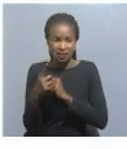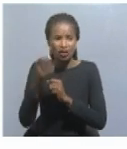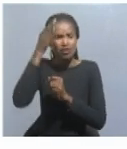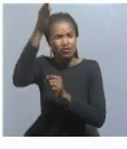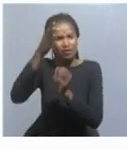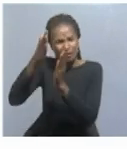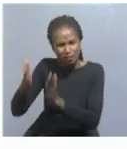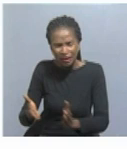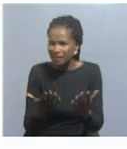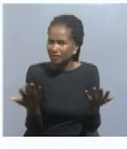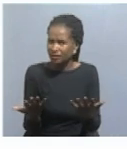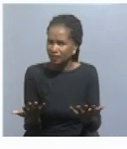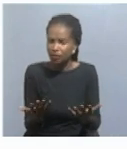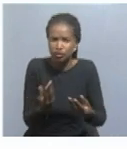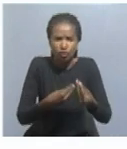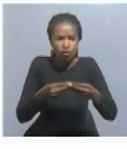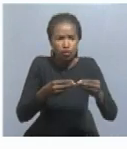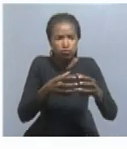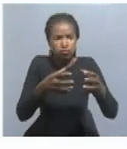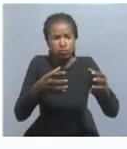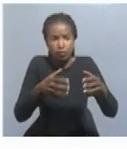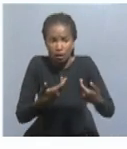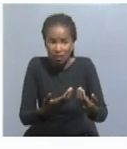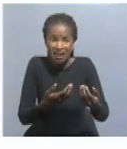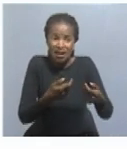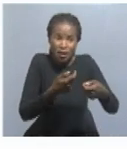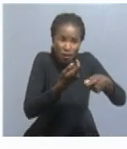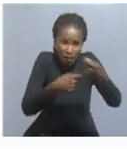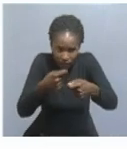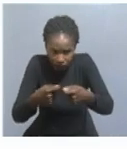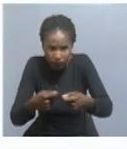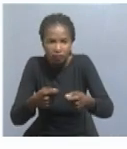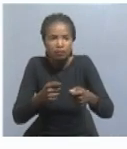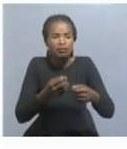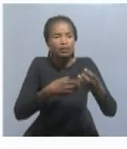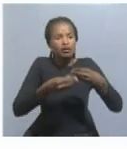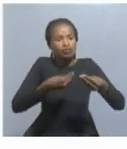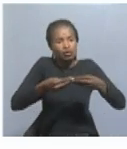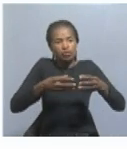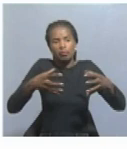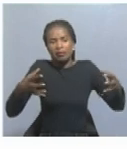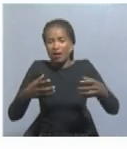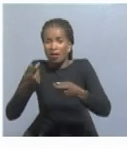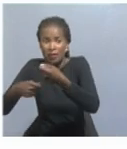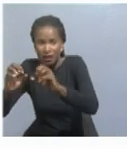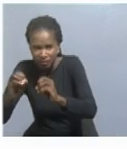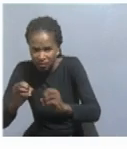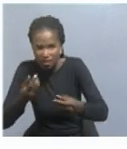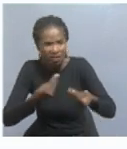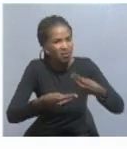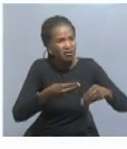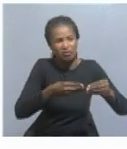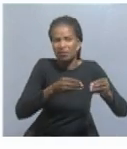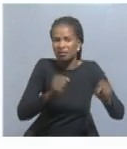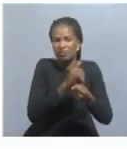of economic growth, which is also linked to trade. We are seeing a serious contraction. On average for us in SACU, we are looking at